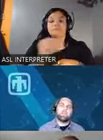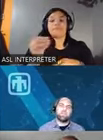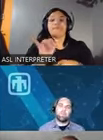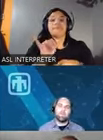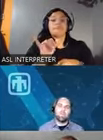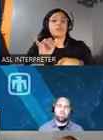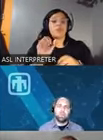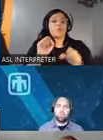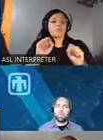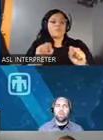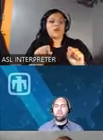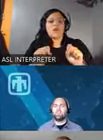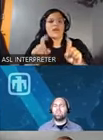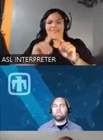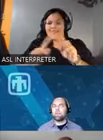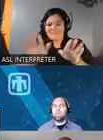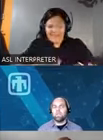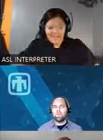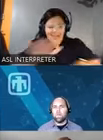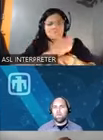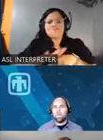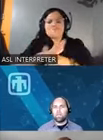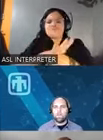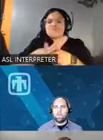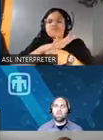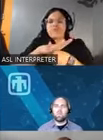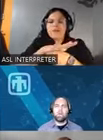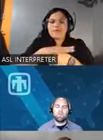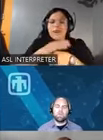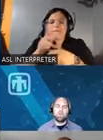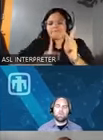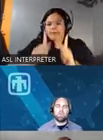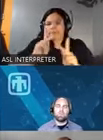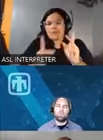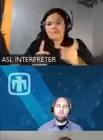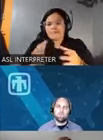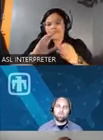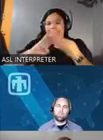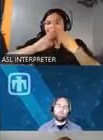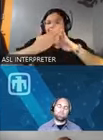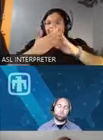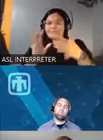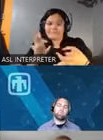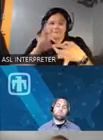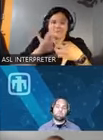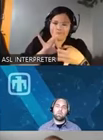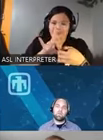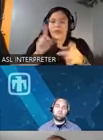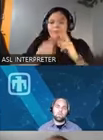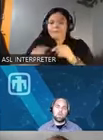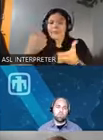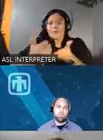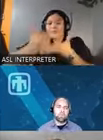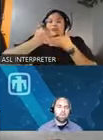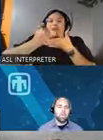the hands of people, of local people, but it's not even a one-way, it's a two-way process where the university members are really helping us develop the tools